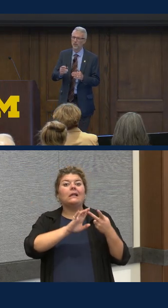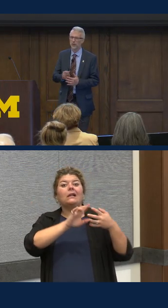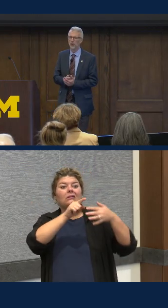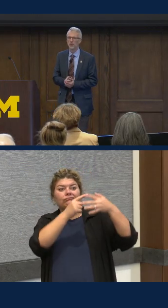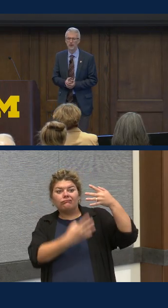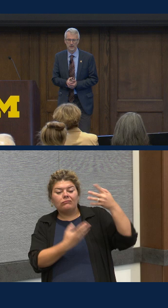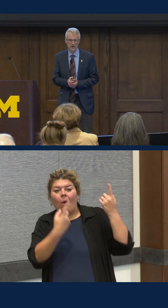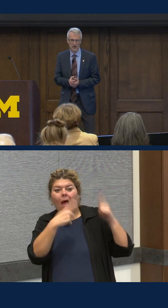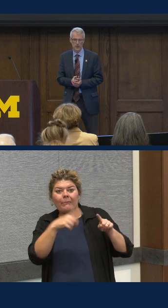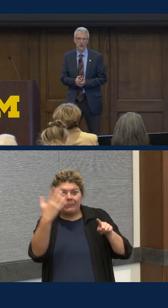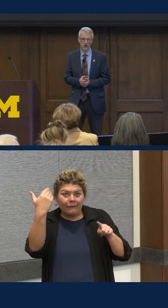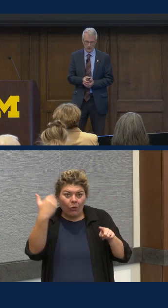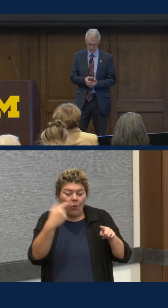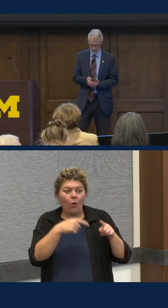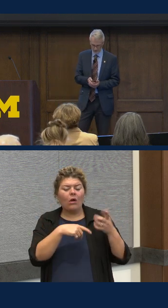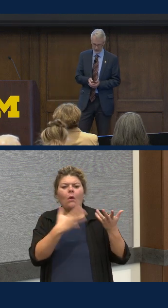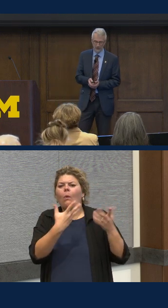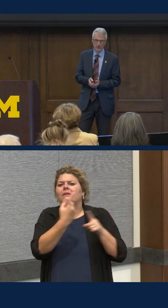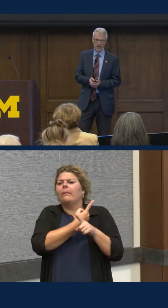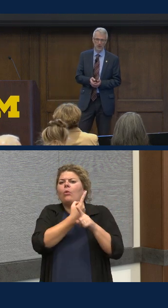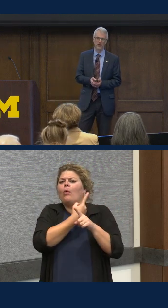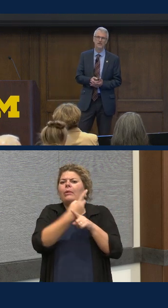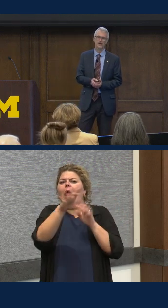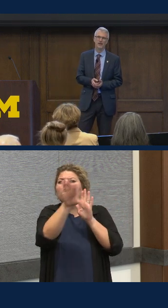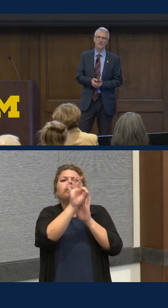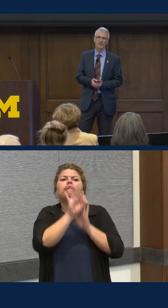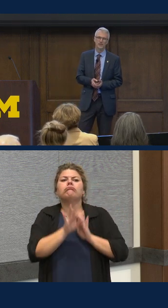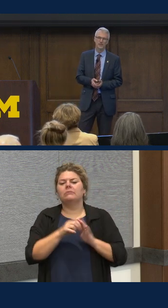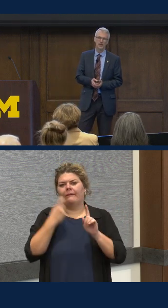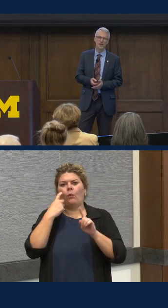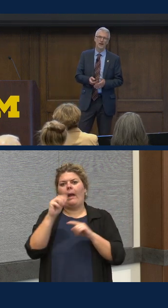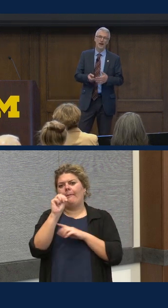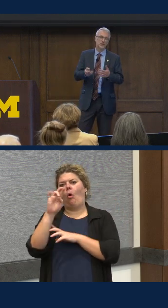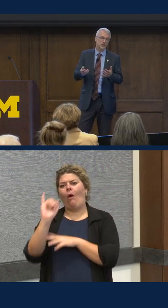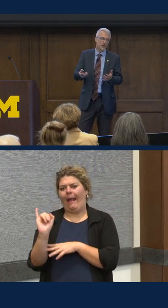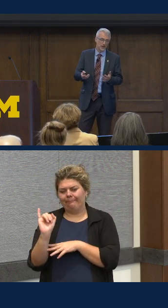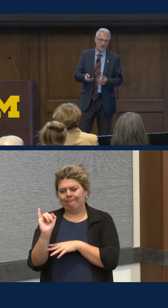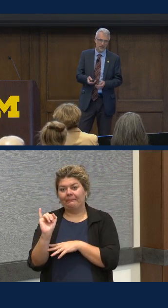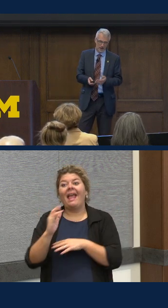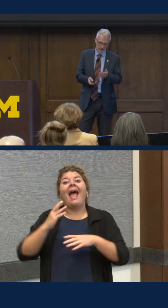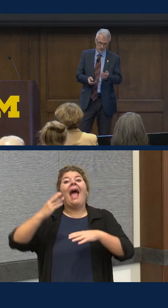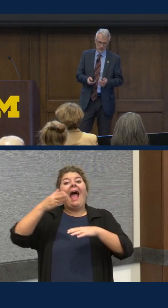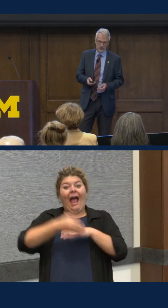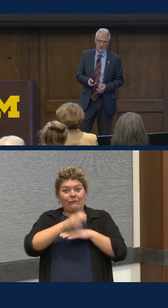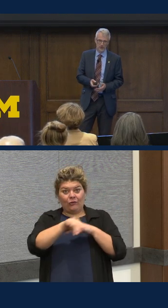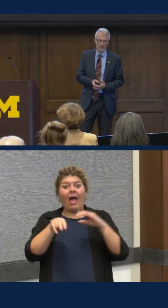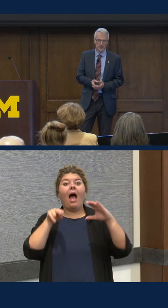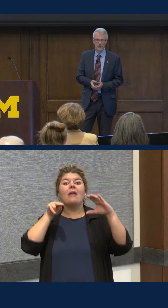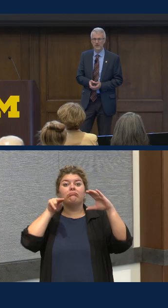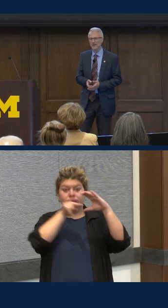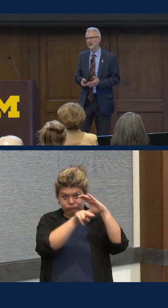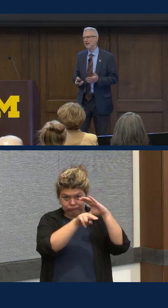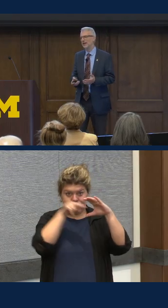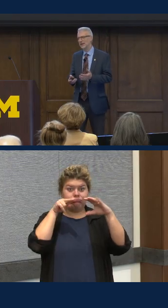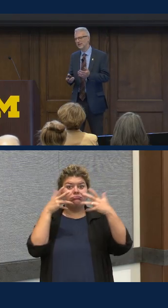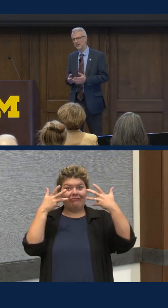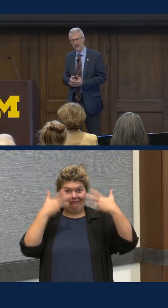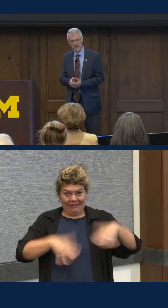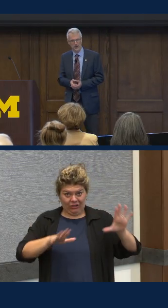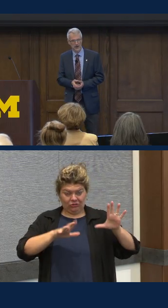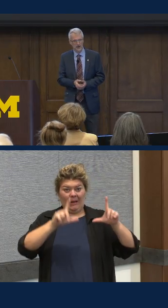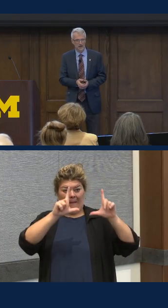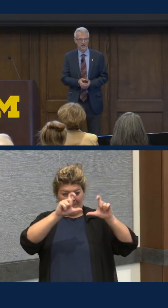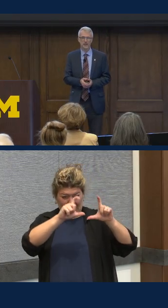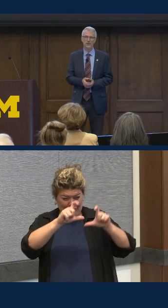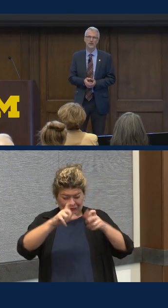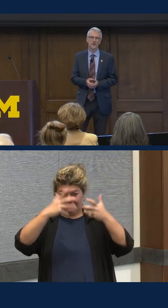the appropriate protocols to select from the MRI scanner? After you take the scan, you produce some images, and then it's the job